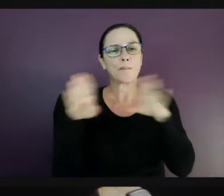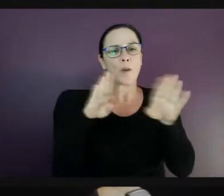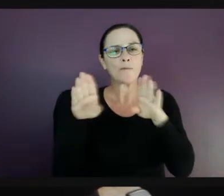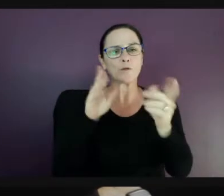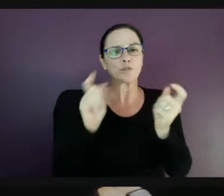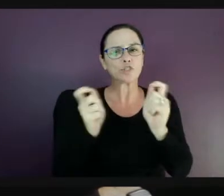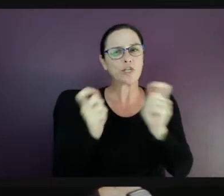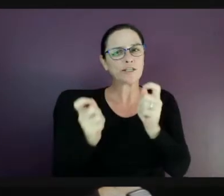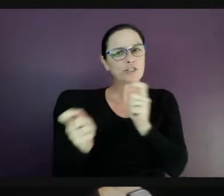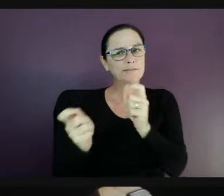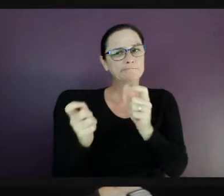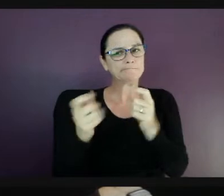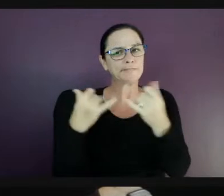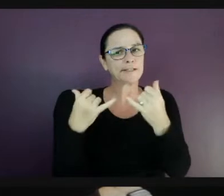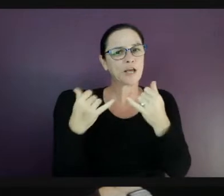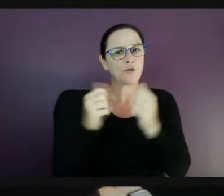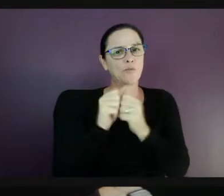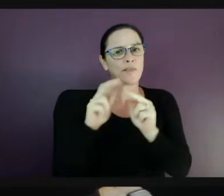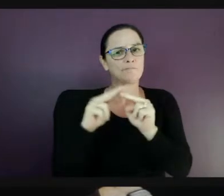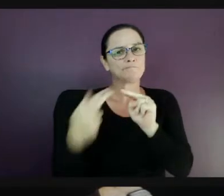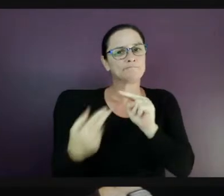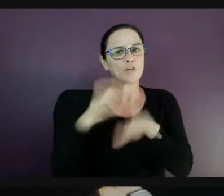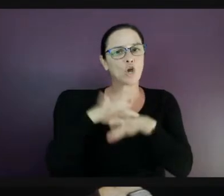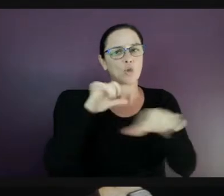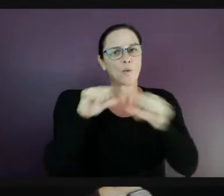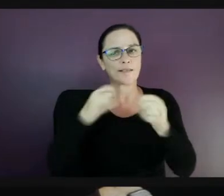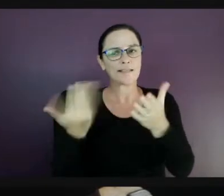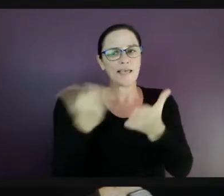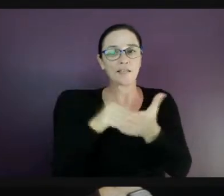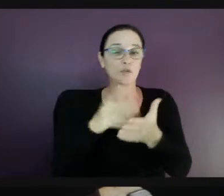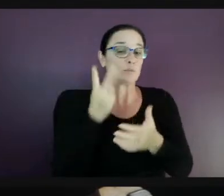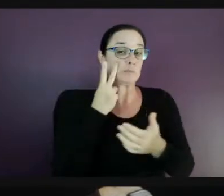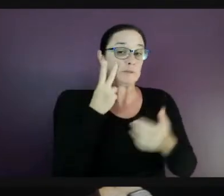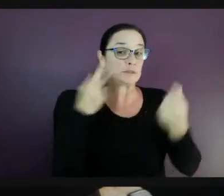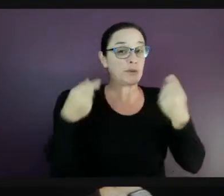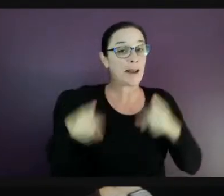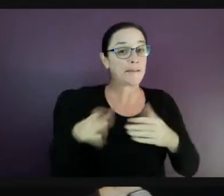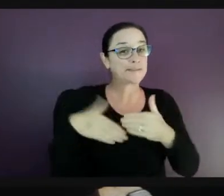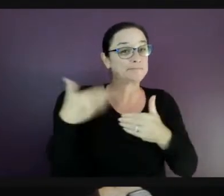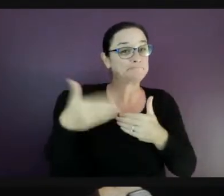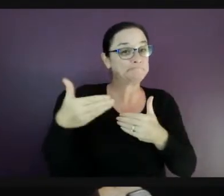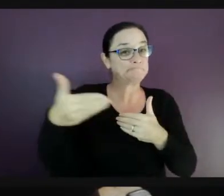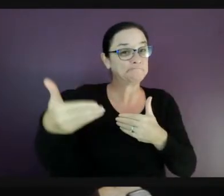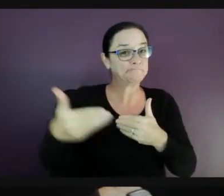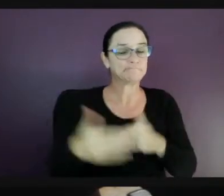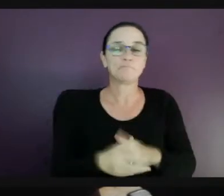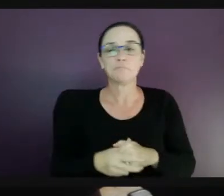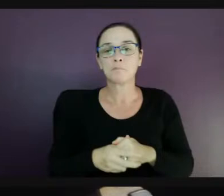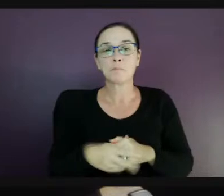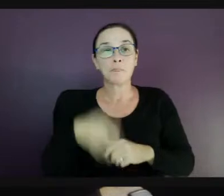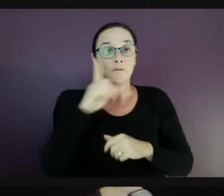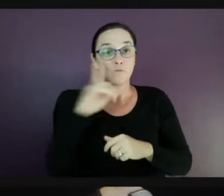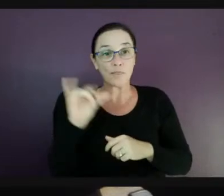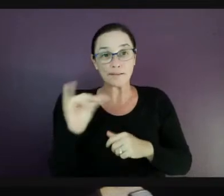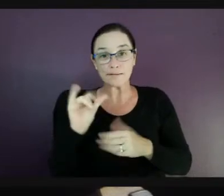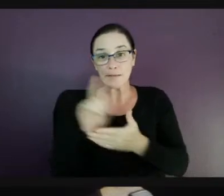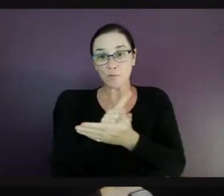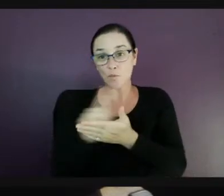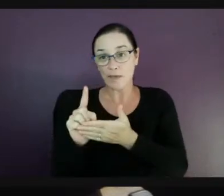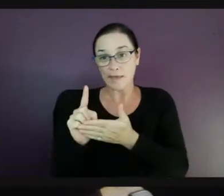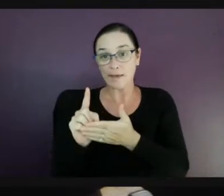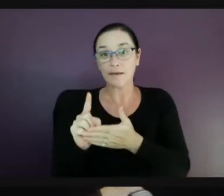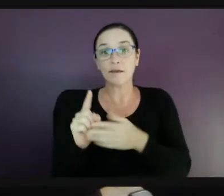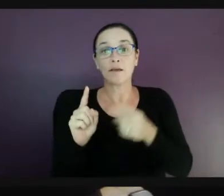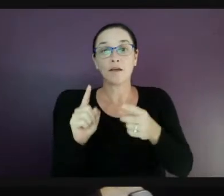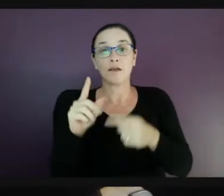at present right now. So we'll see what happens next. For that same week period of time, here's the tilt